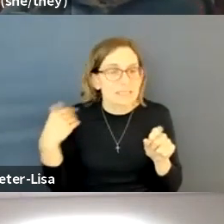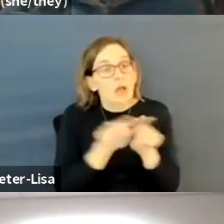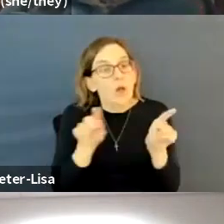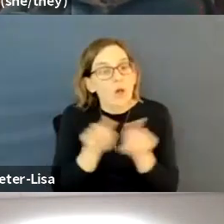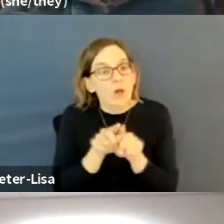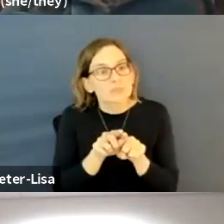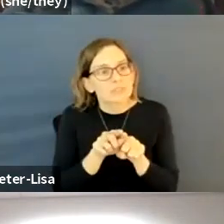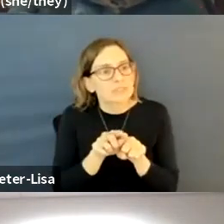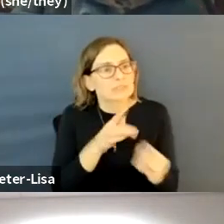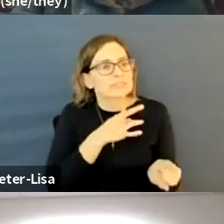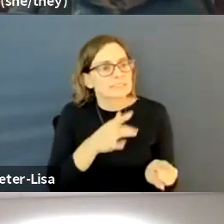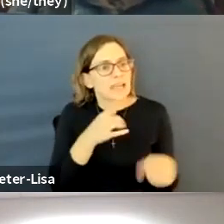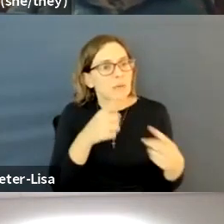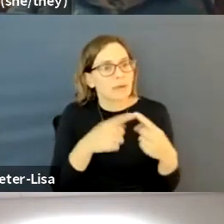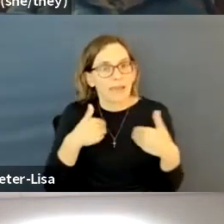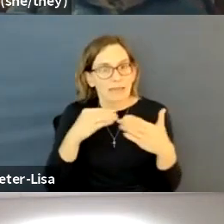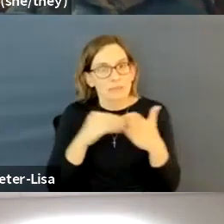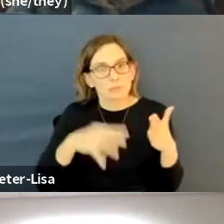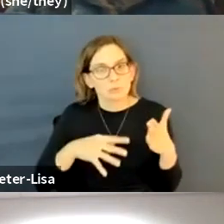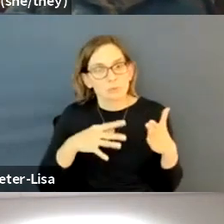make a point when I do have a student that